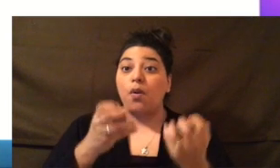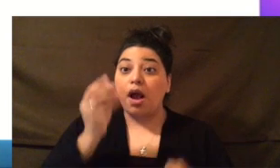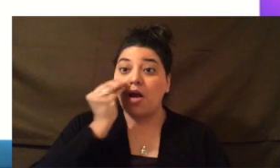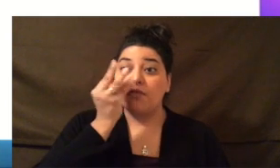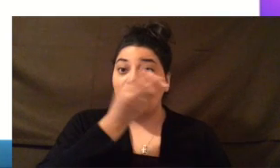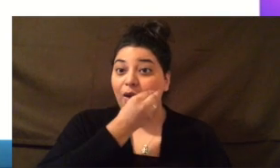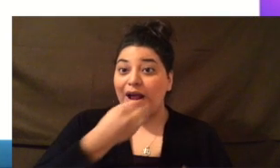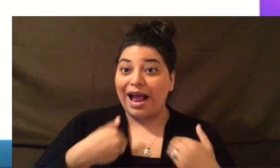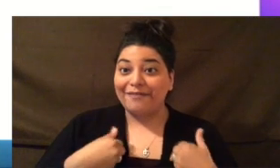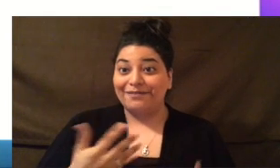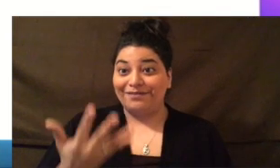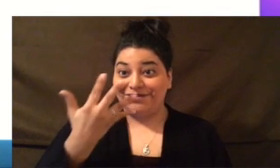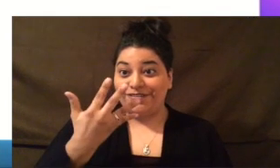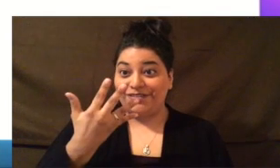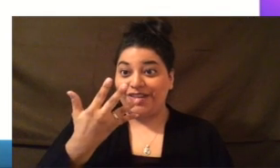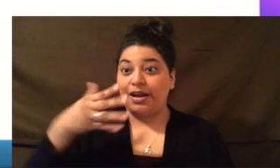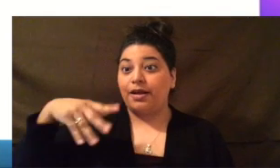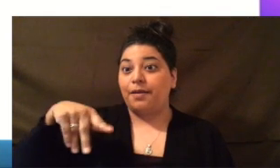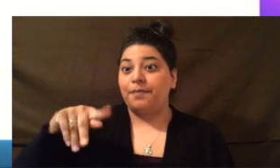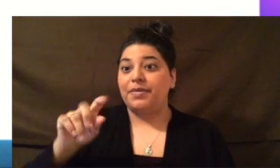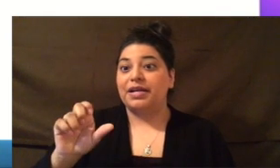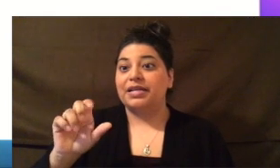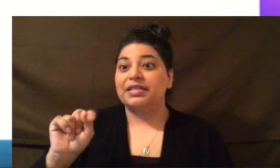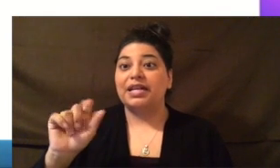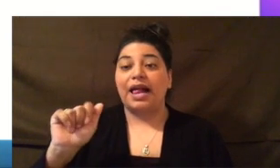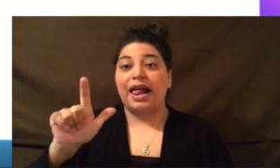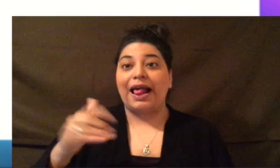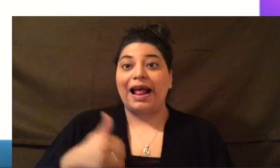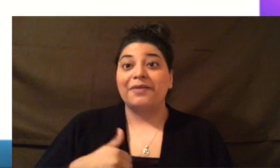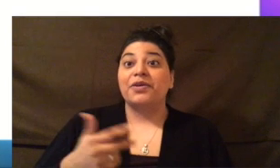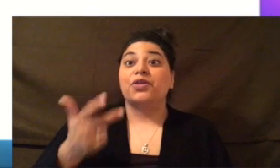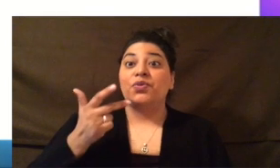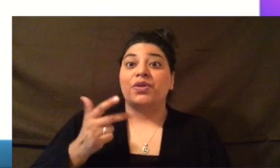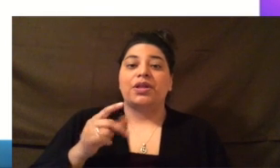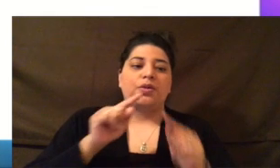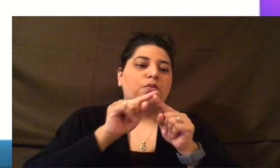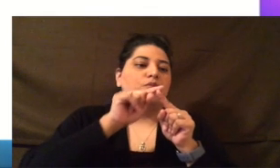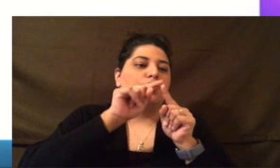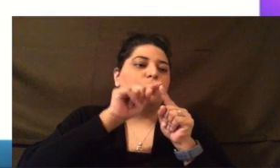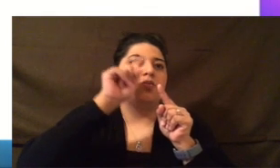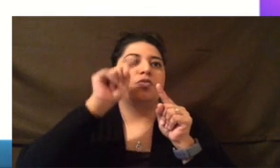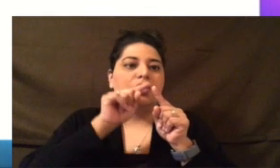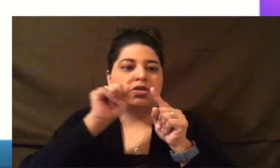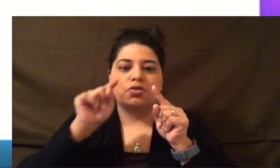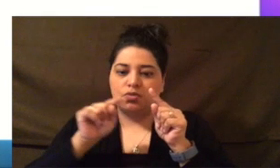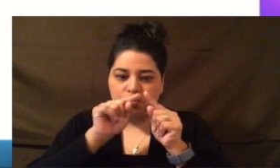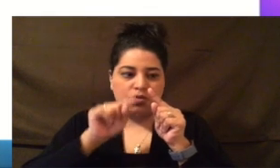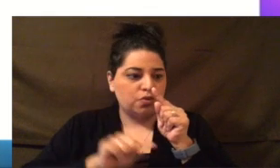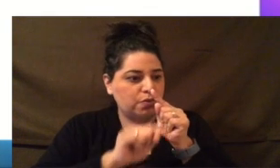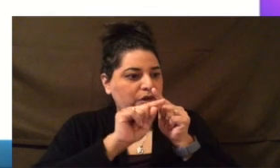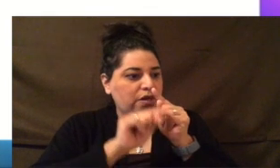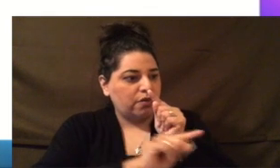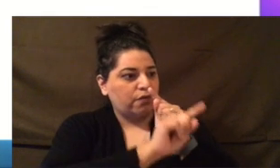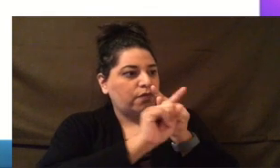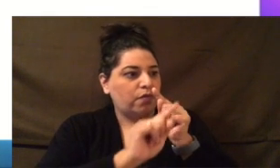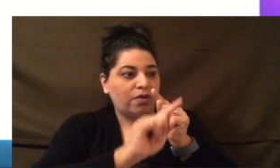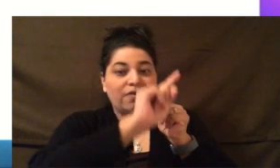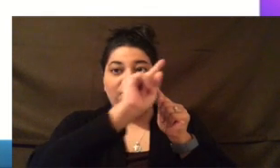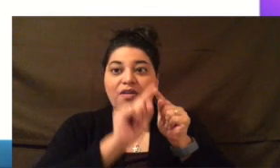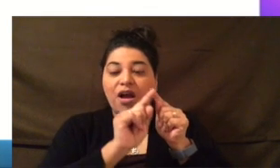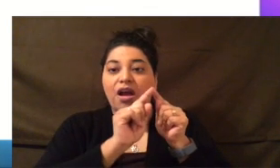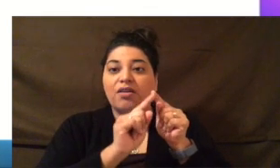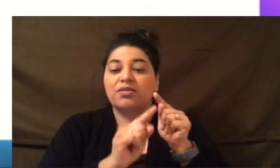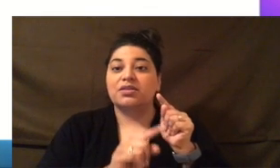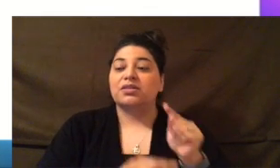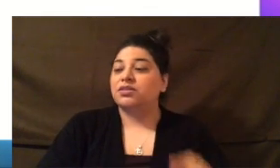Now we are looking for the flowers that have 5 petals, and it looks like there's only 3 flowers that have 5 petals. Flower number